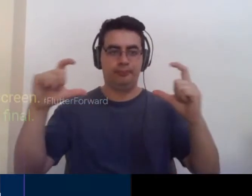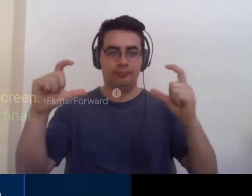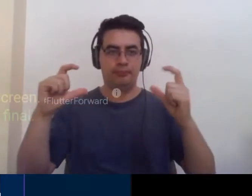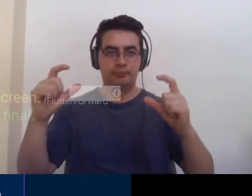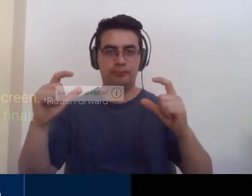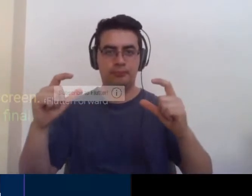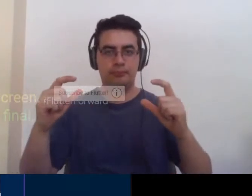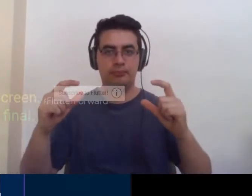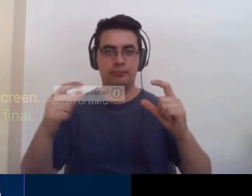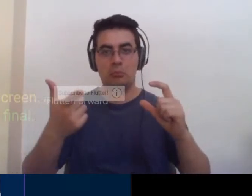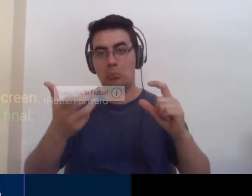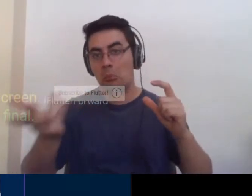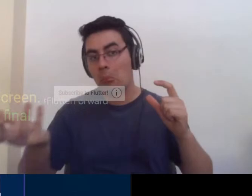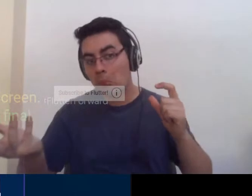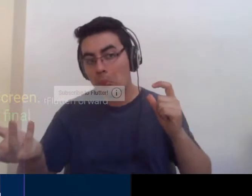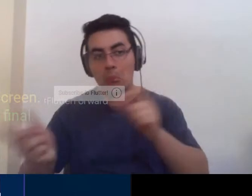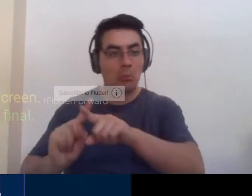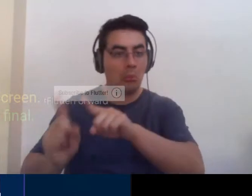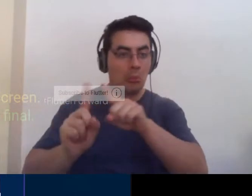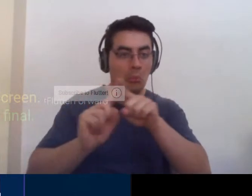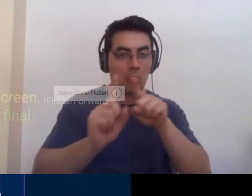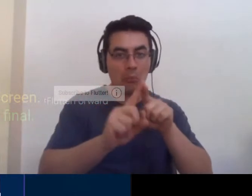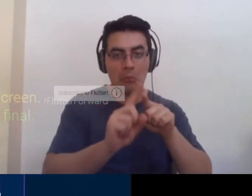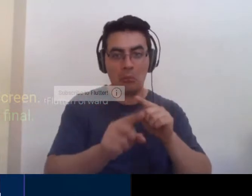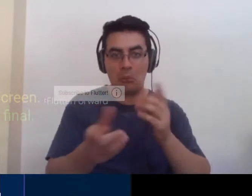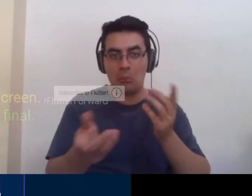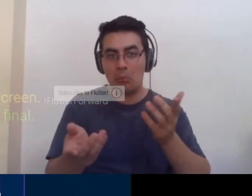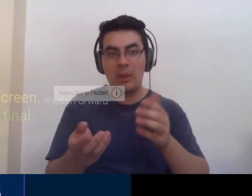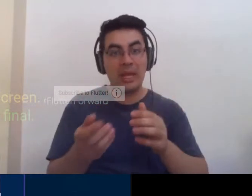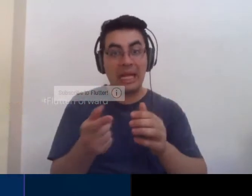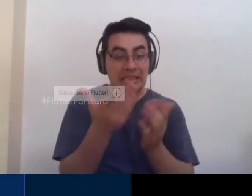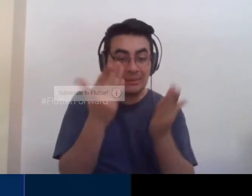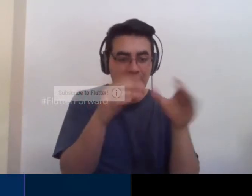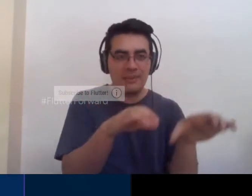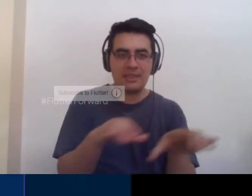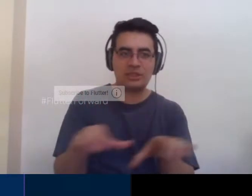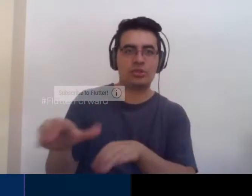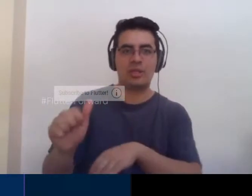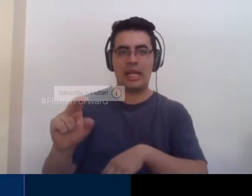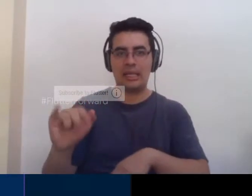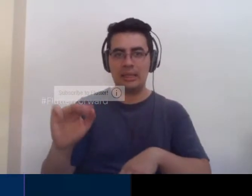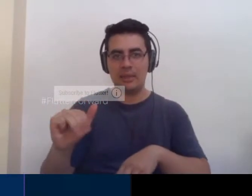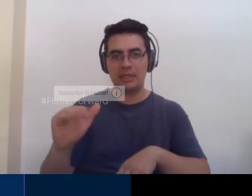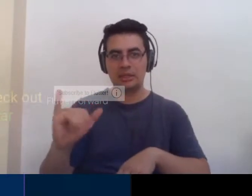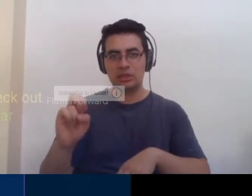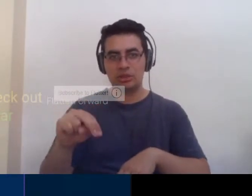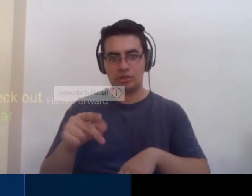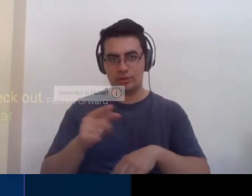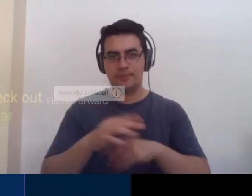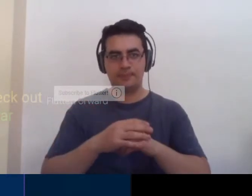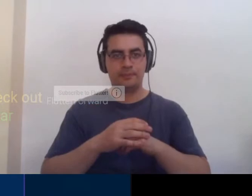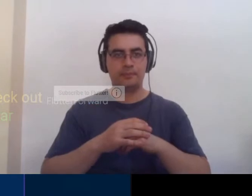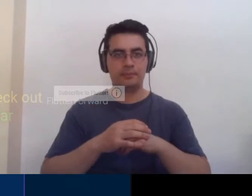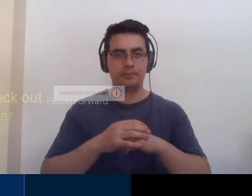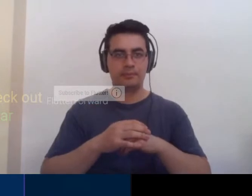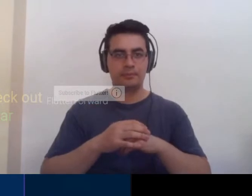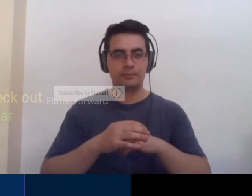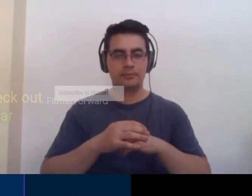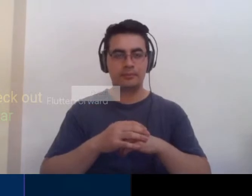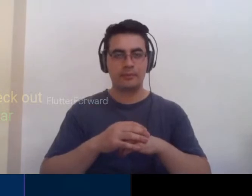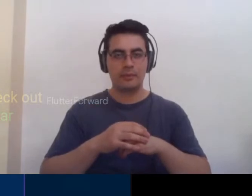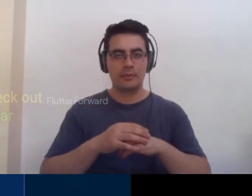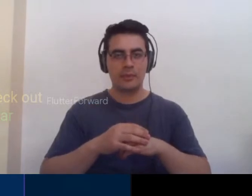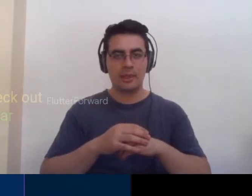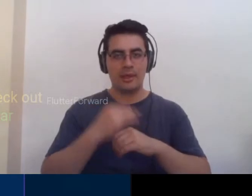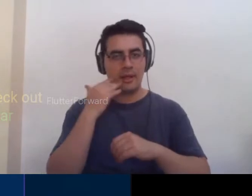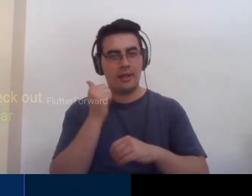And just like that, we have an animation for our end screen. Now, we're not expecting you to memorize all of these, but